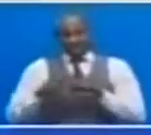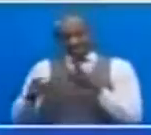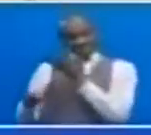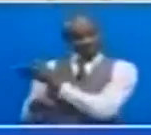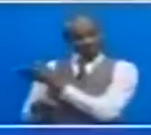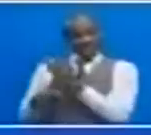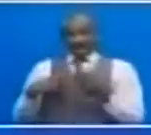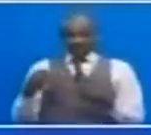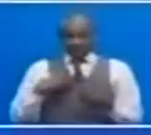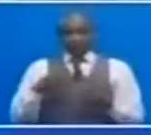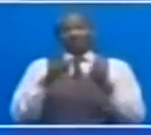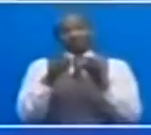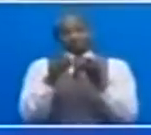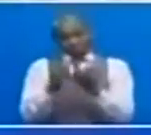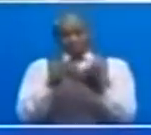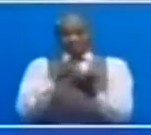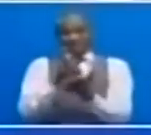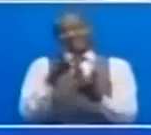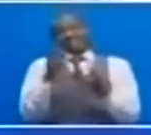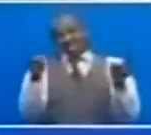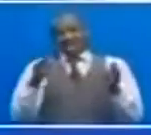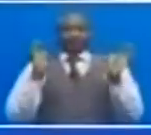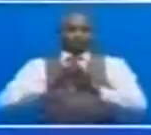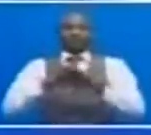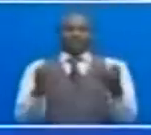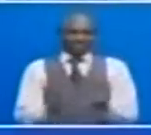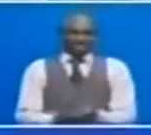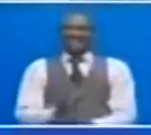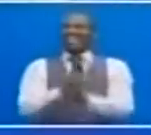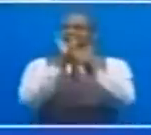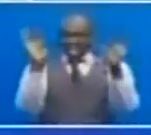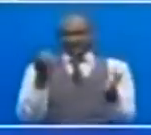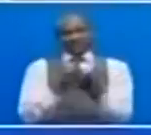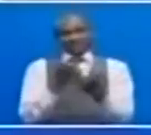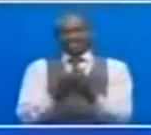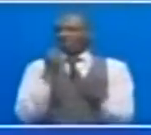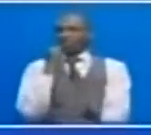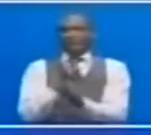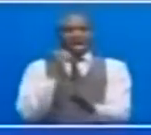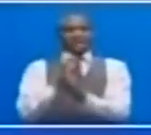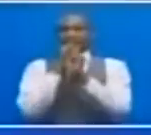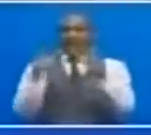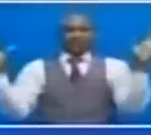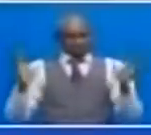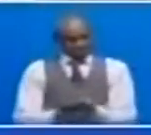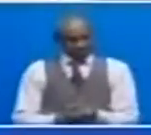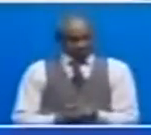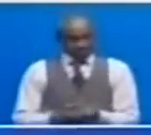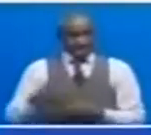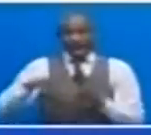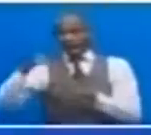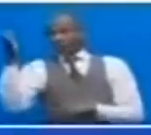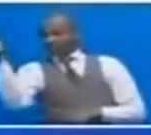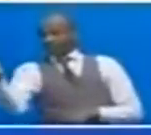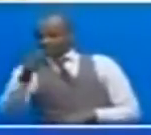side is the cashier area, but it's closed. Clear evidence that there are no operations going on here. Outside